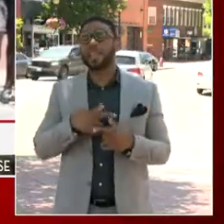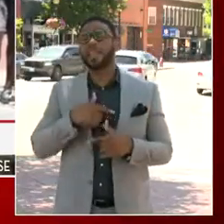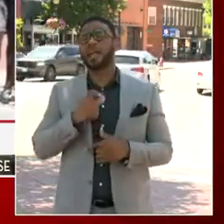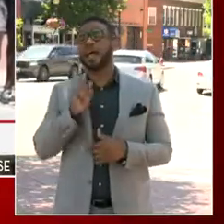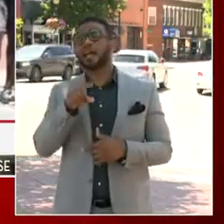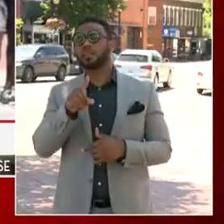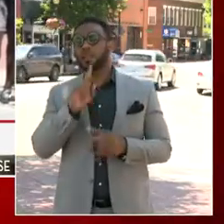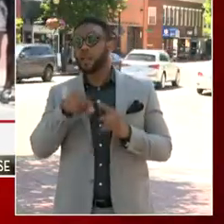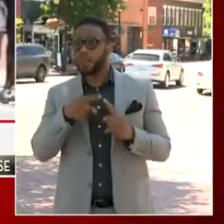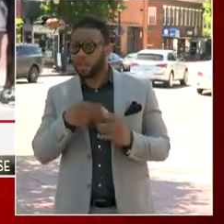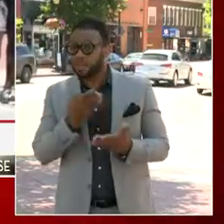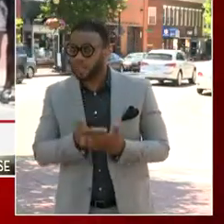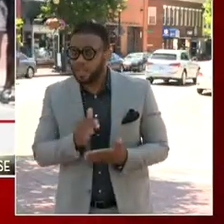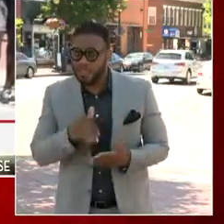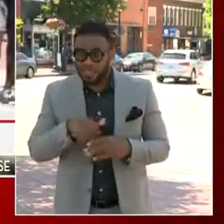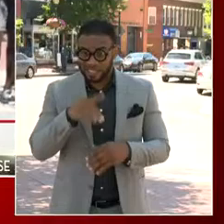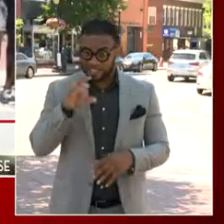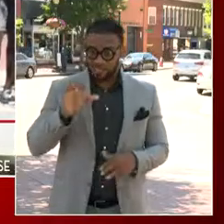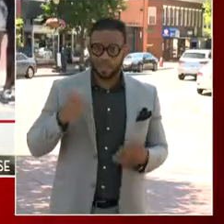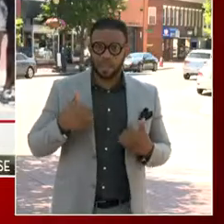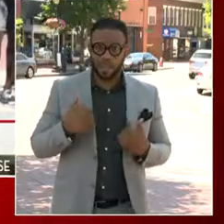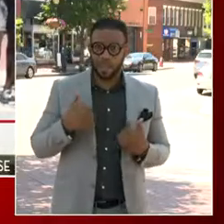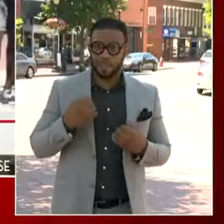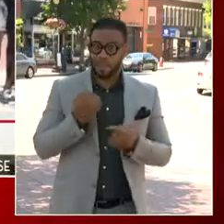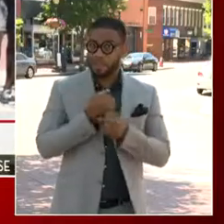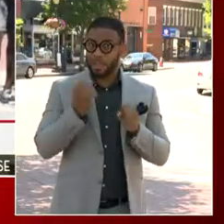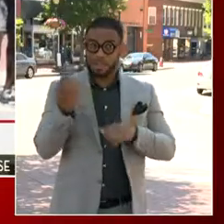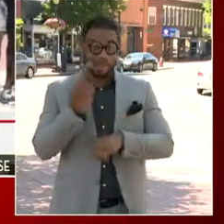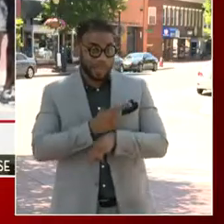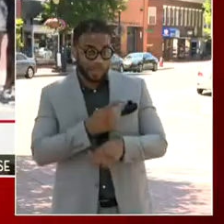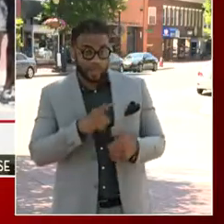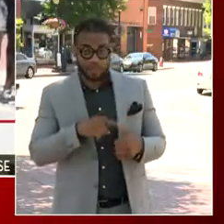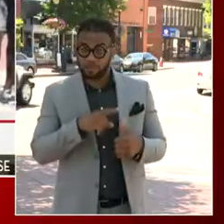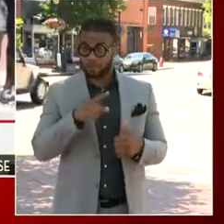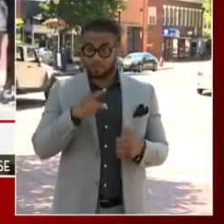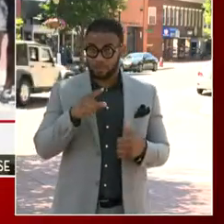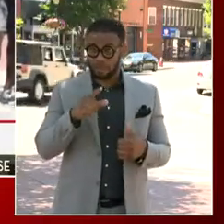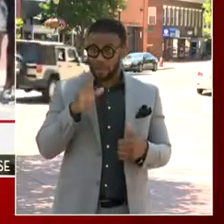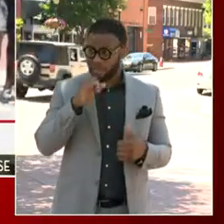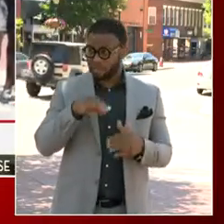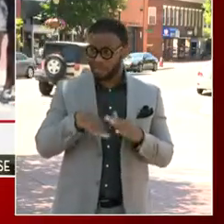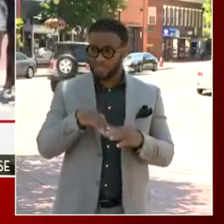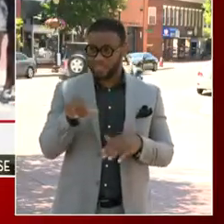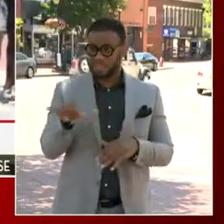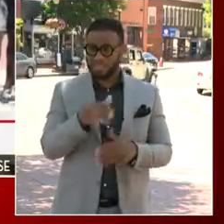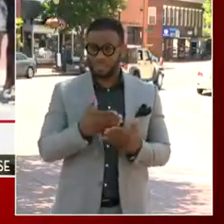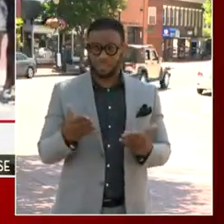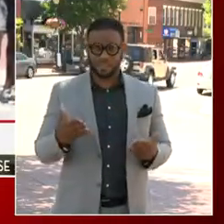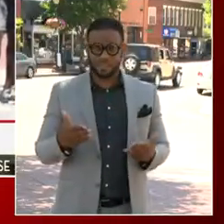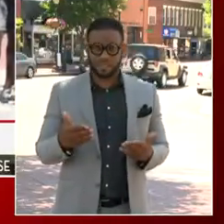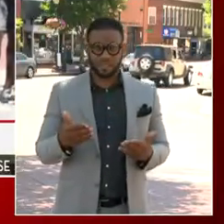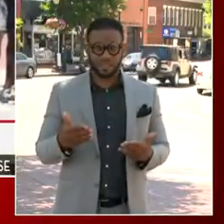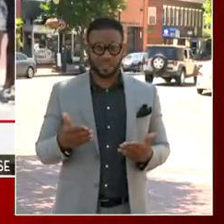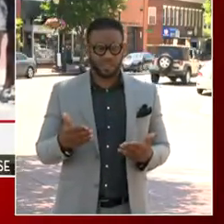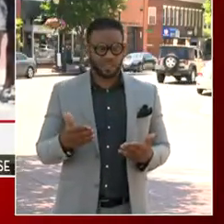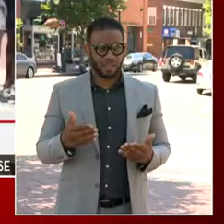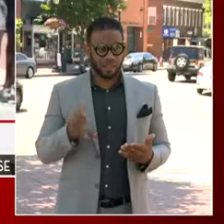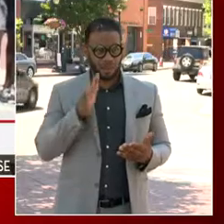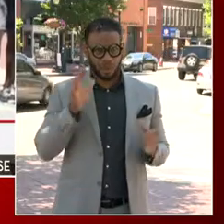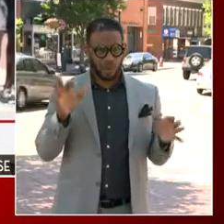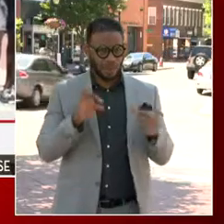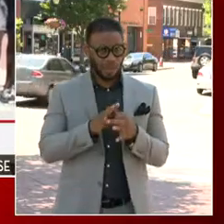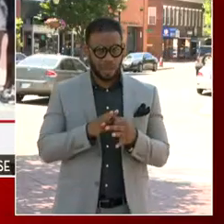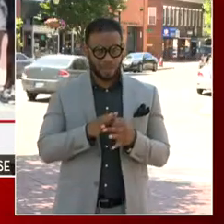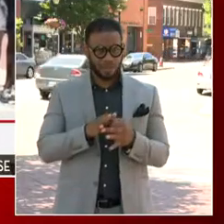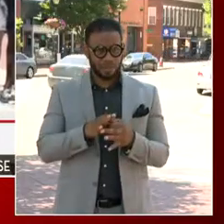ask you to talk about the fact that in D.C. we have Emancipation Day, which I guess is basically the same thing. Are we going to combine